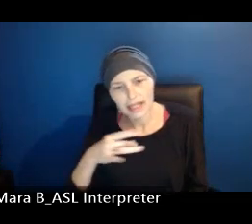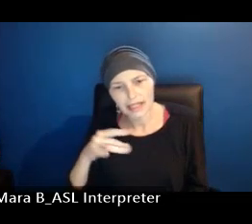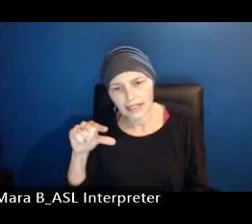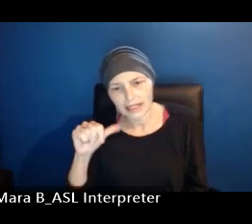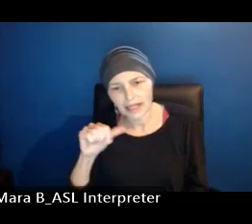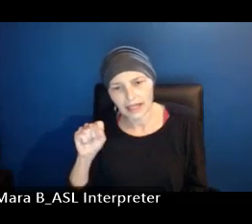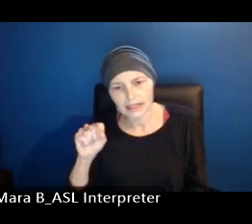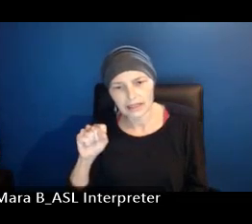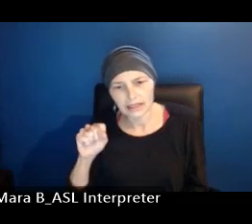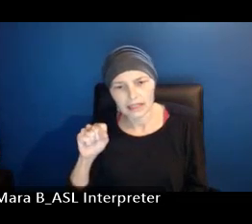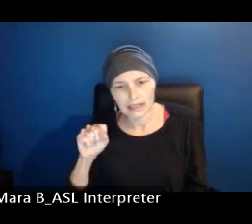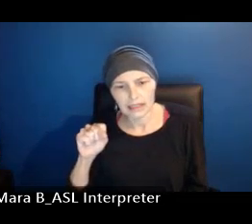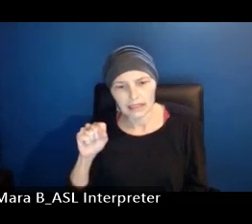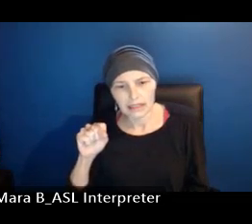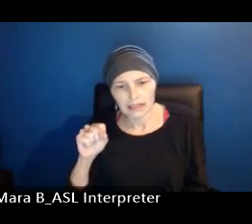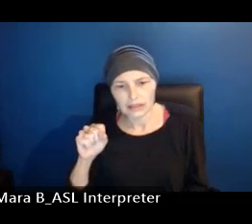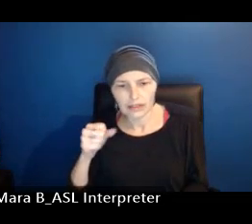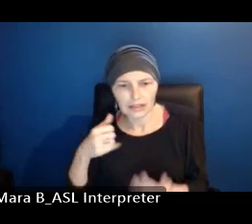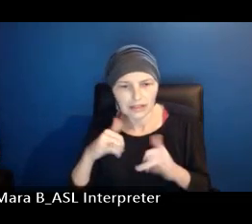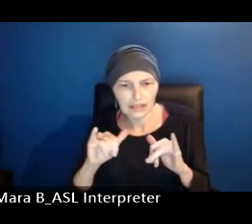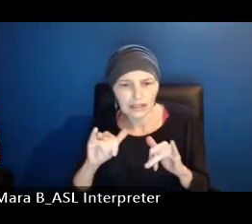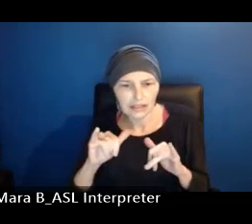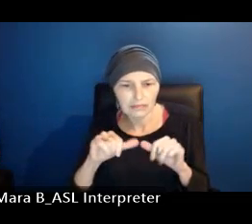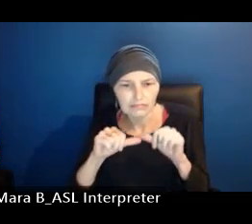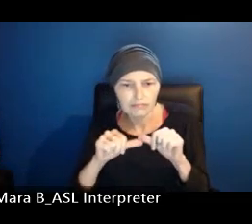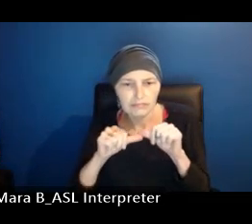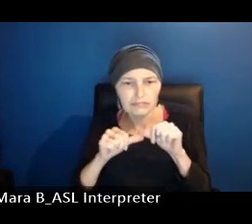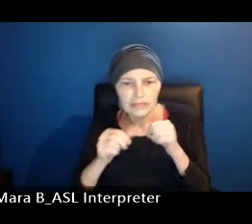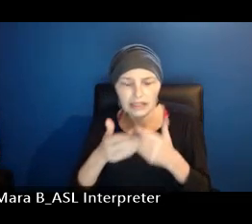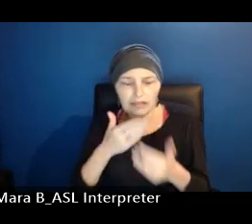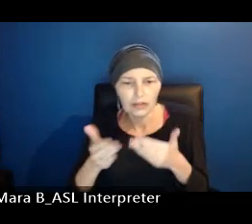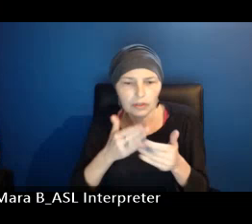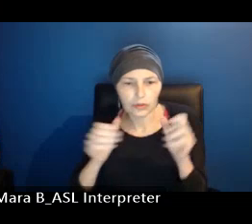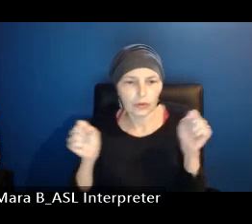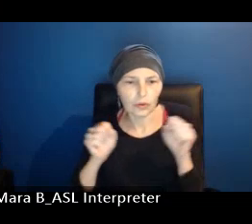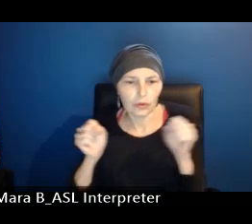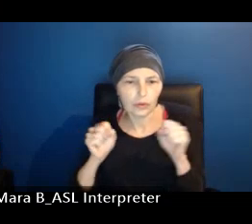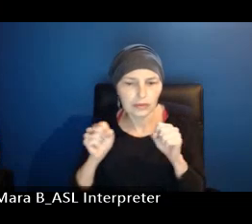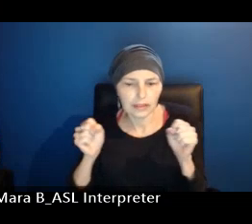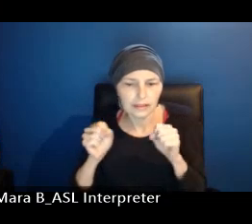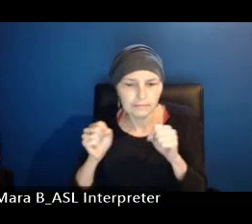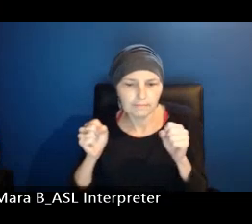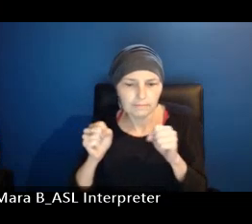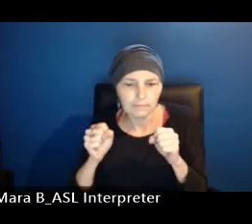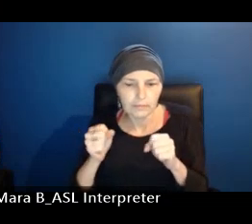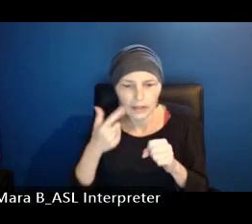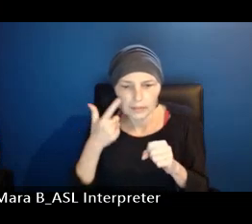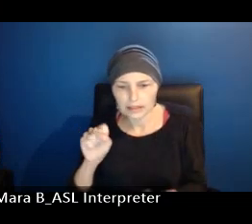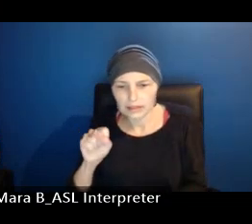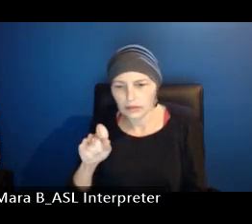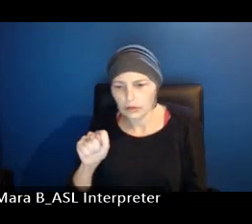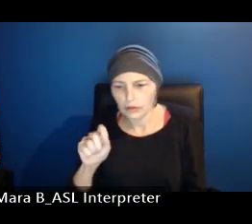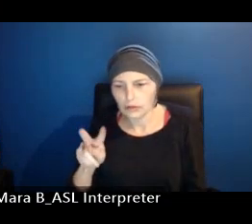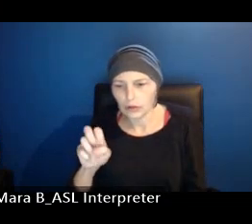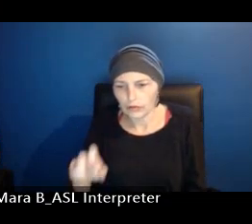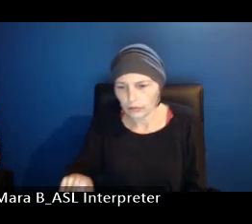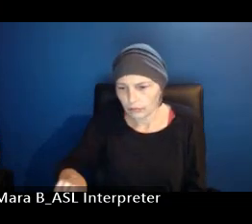keep from dying in a cold situation, because you can turn your stove on.